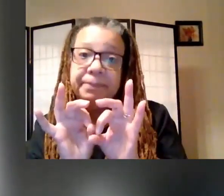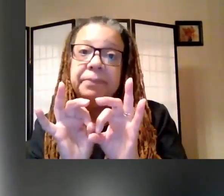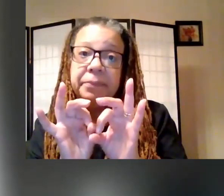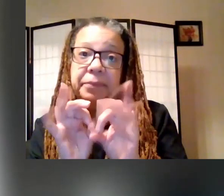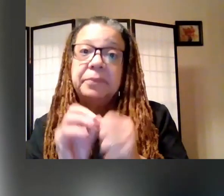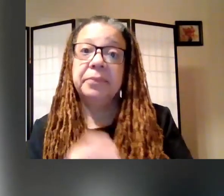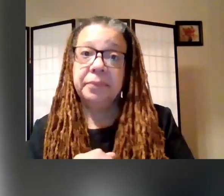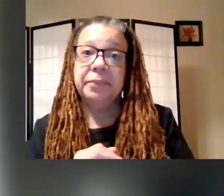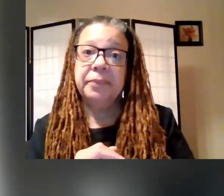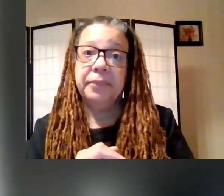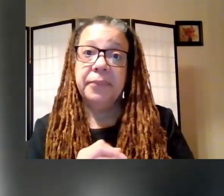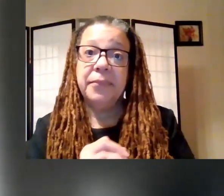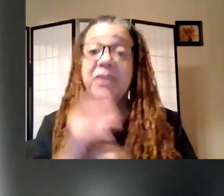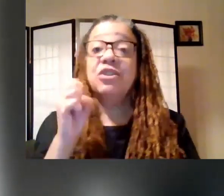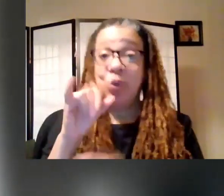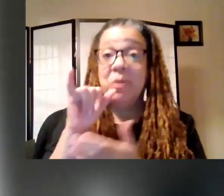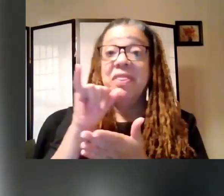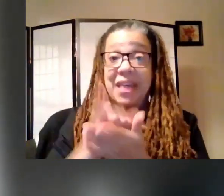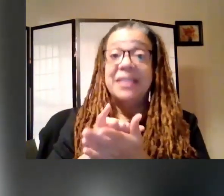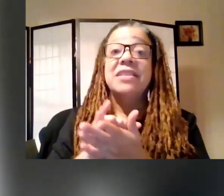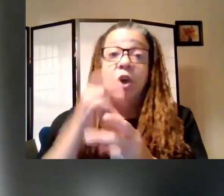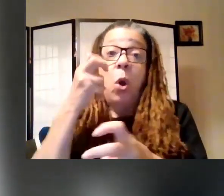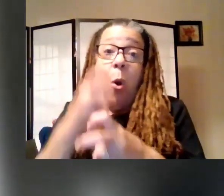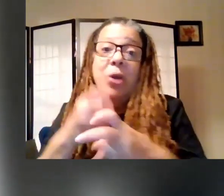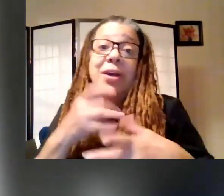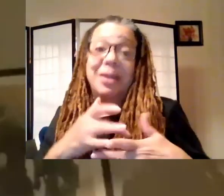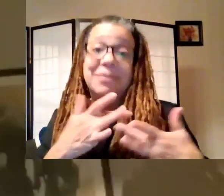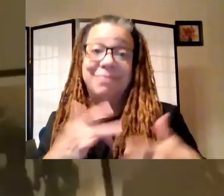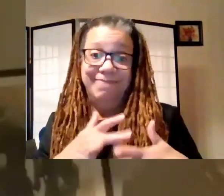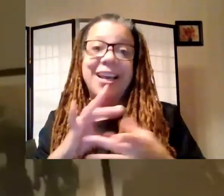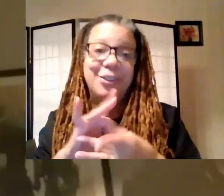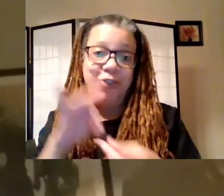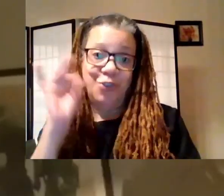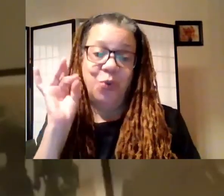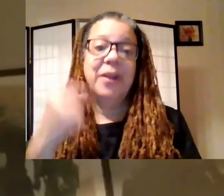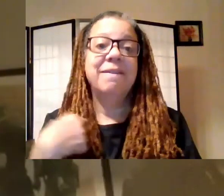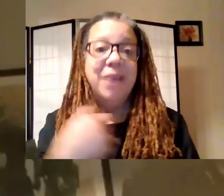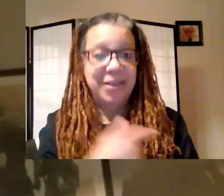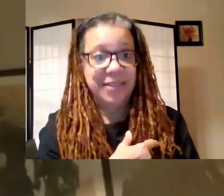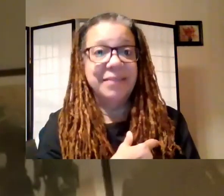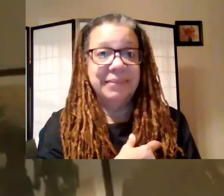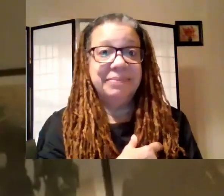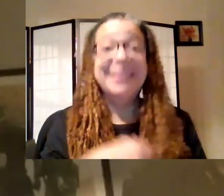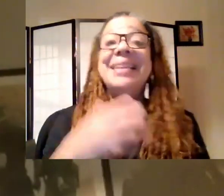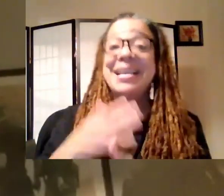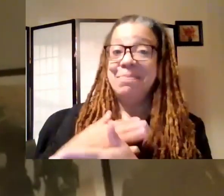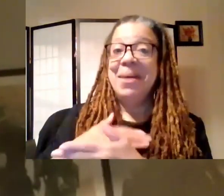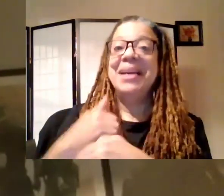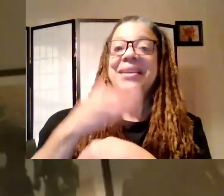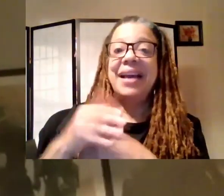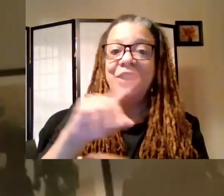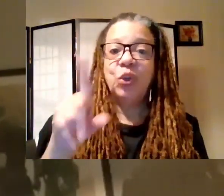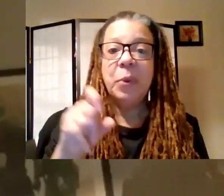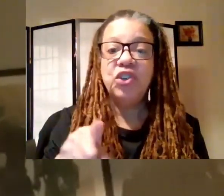important. So that's the heart and soul of what we're up to. Thank you. Your last point was going to get to my next question, because I noticed